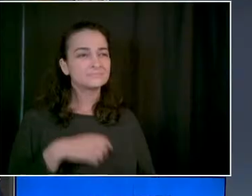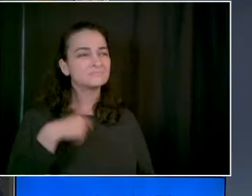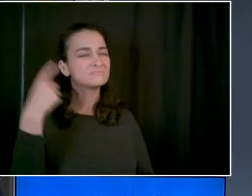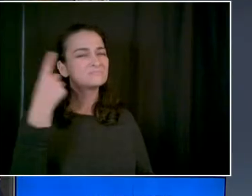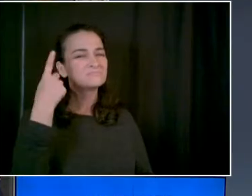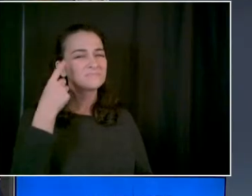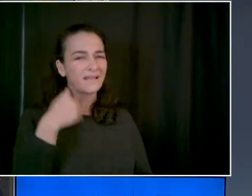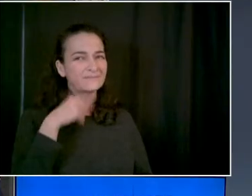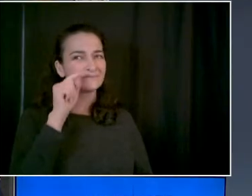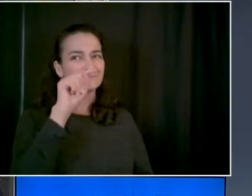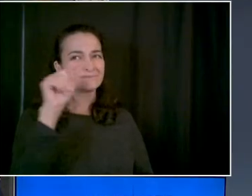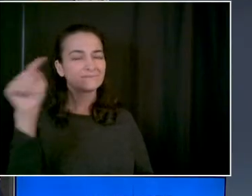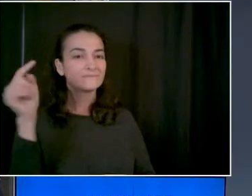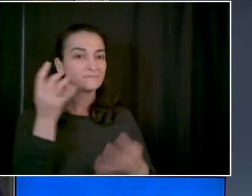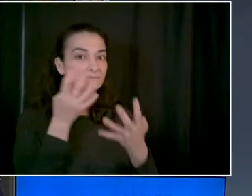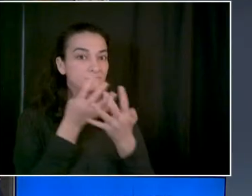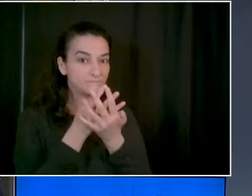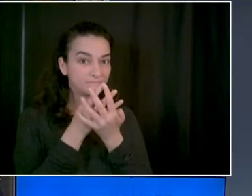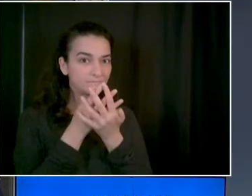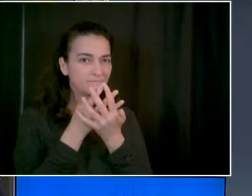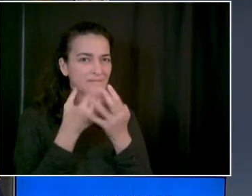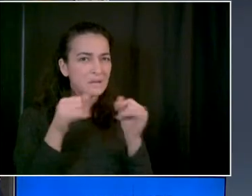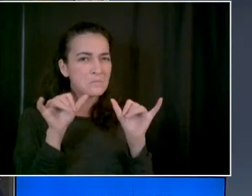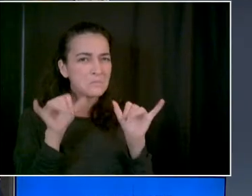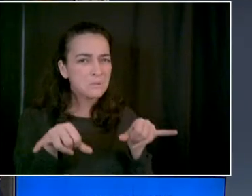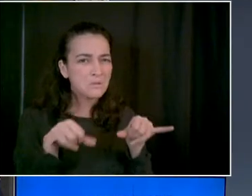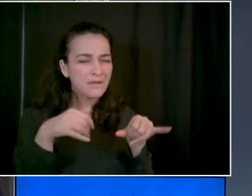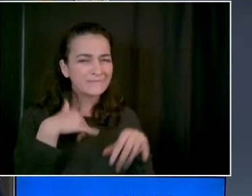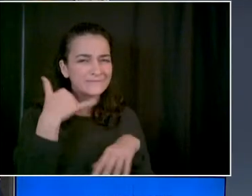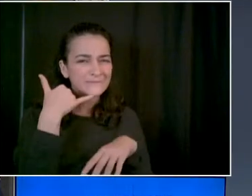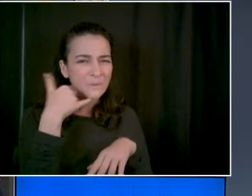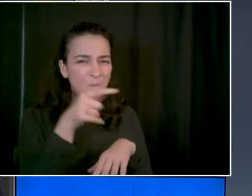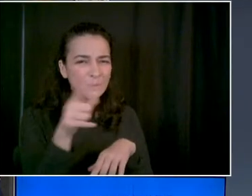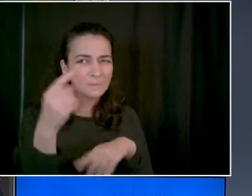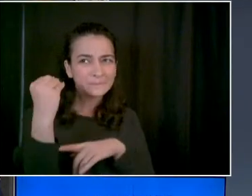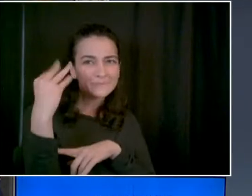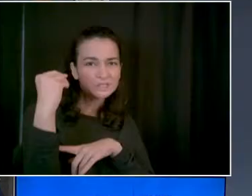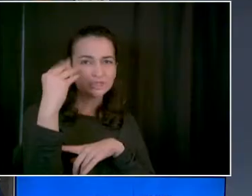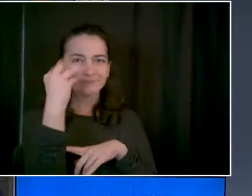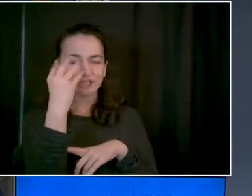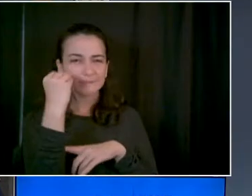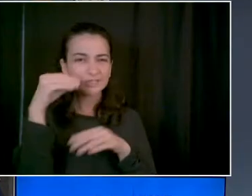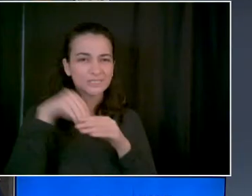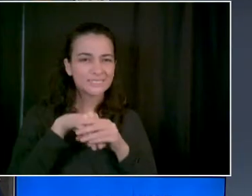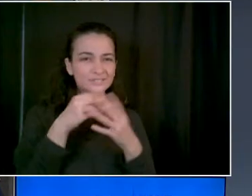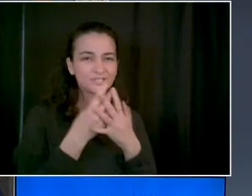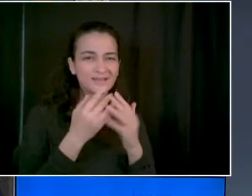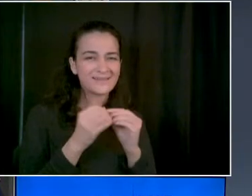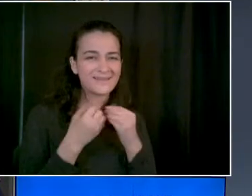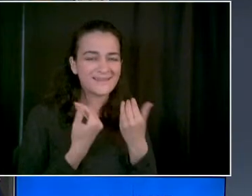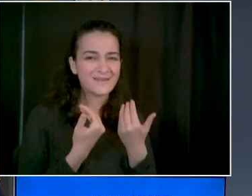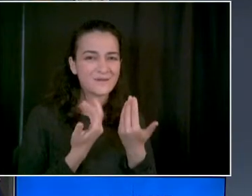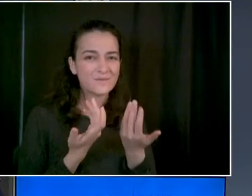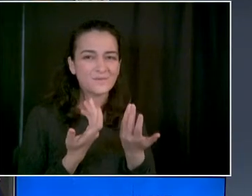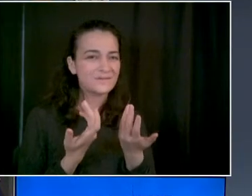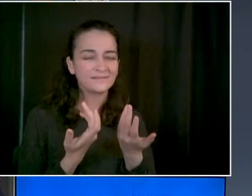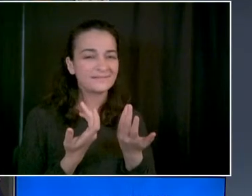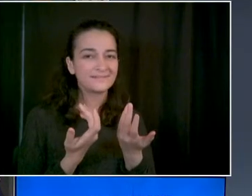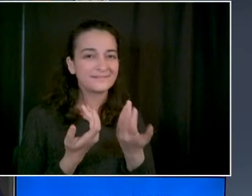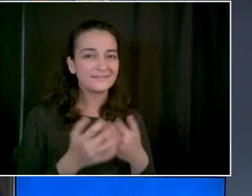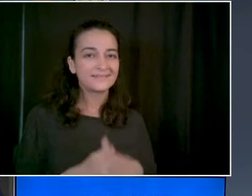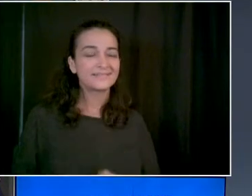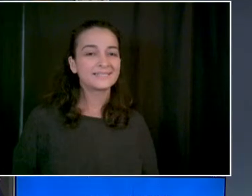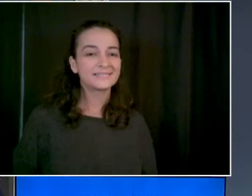when the NYPD arrests somebody, if it's possibly one of these 180 crimes or 200 crimes, you know, how does that dialogue start? Do you guys have a daily meeting